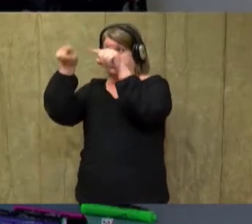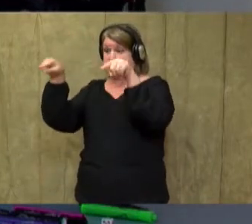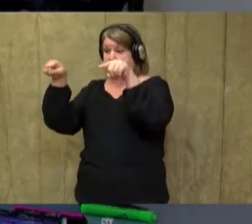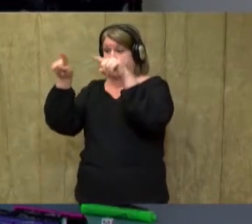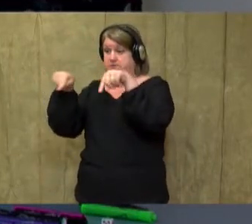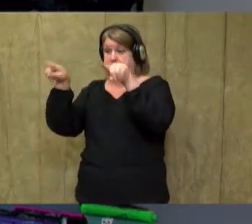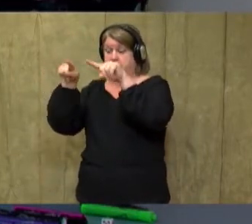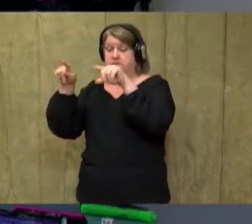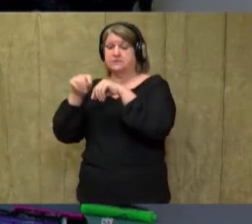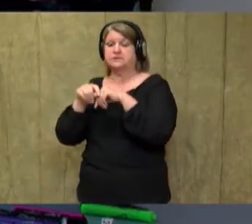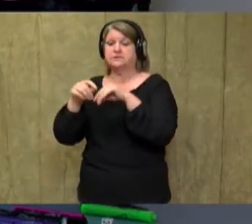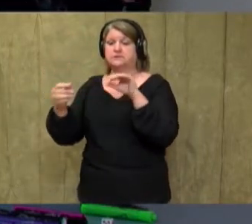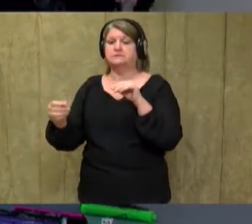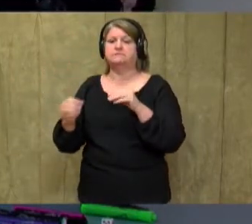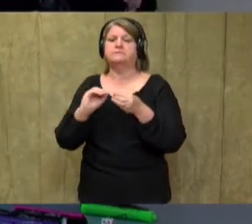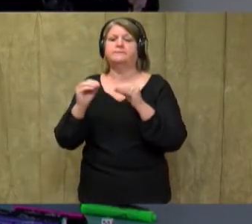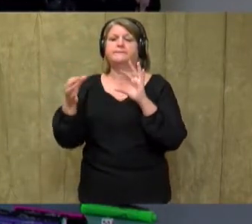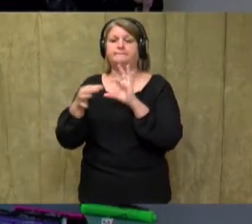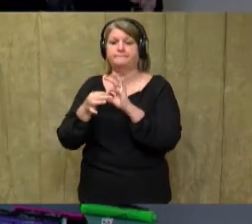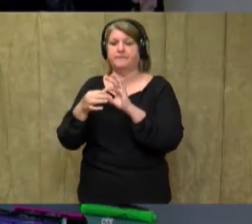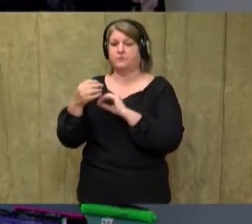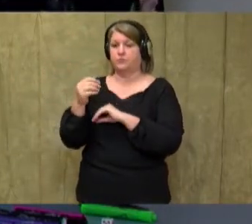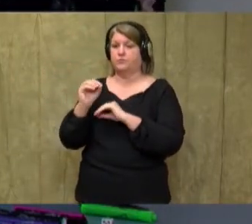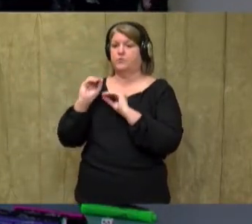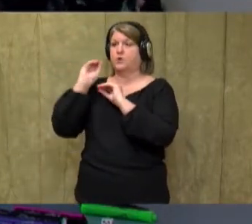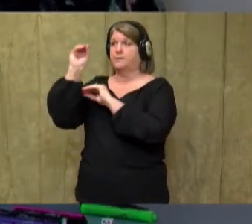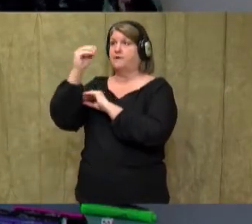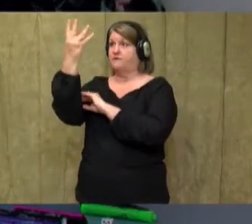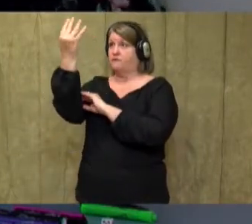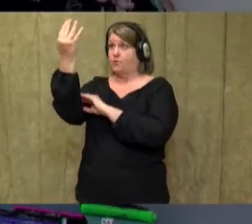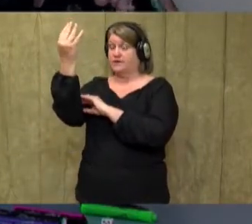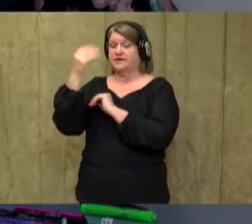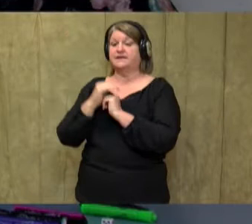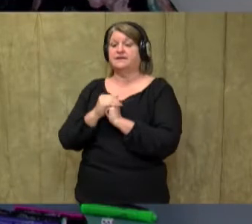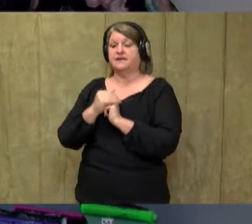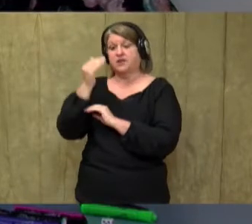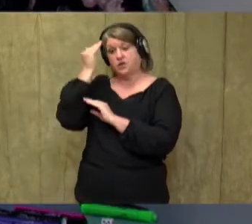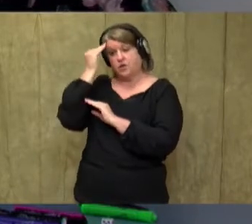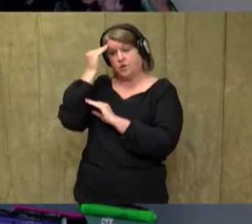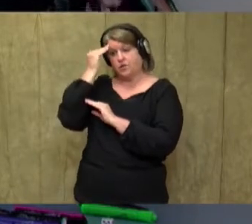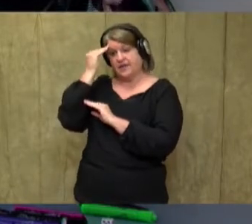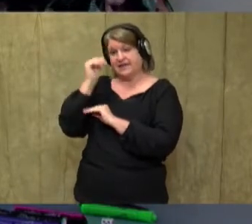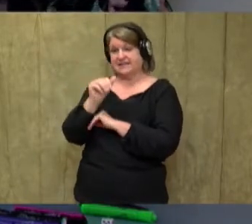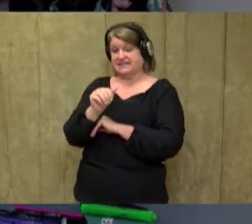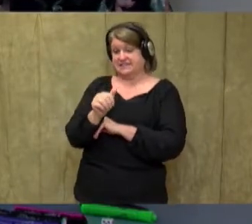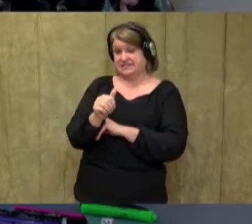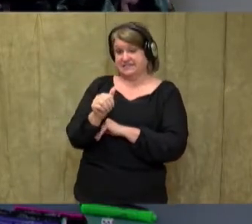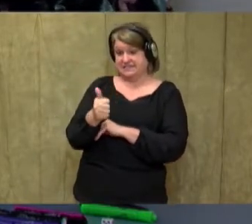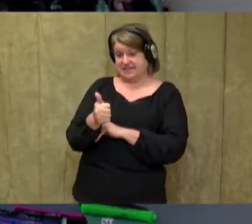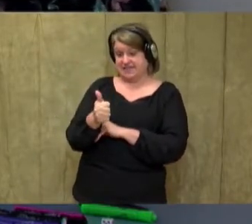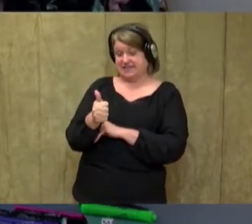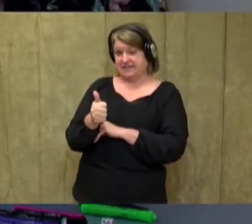We're going to put 14 in our number bond. Well, we know that 10 in the